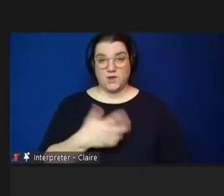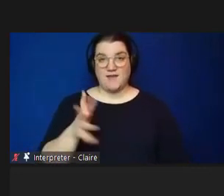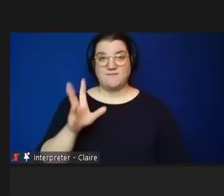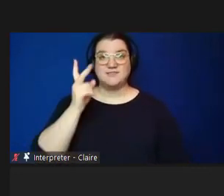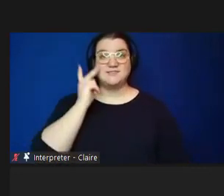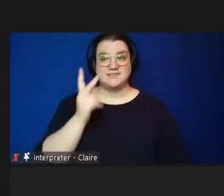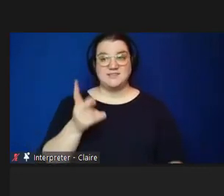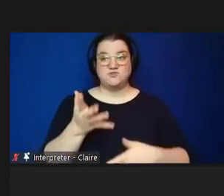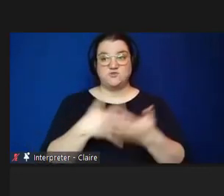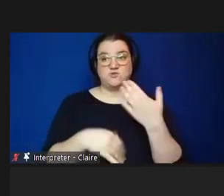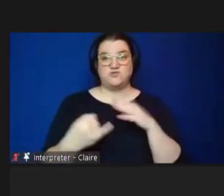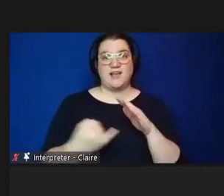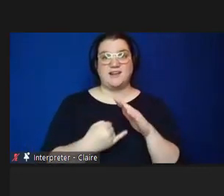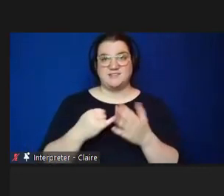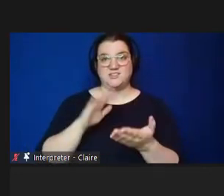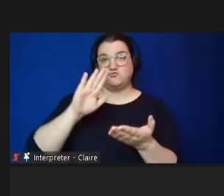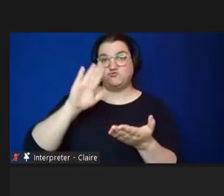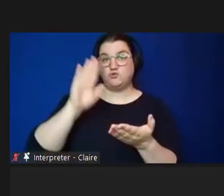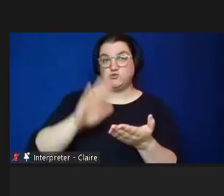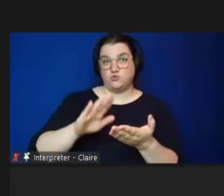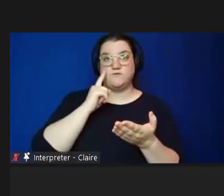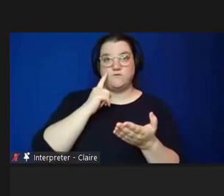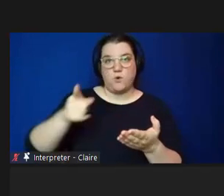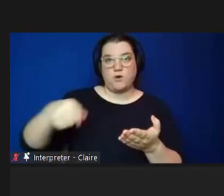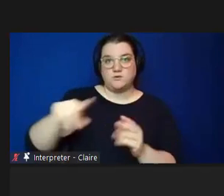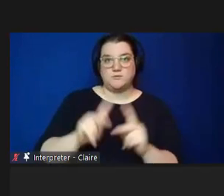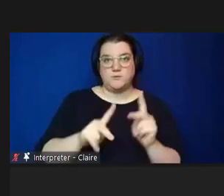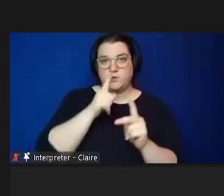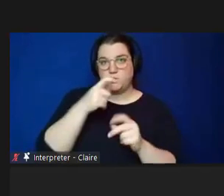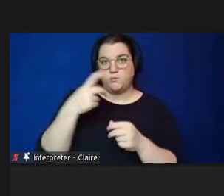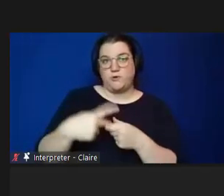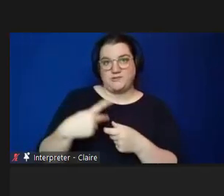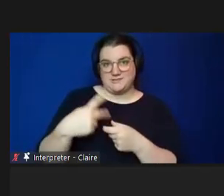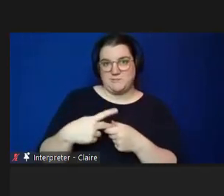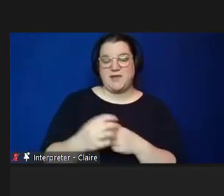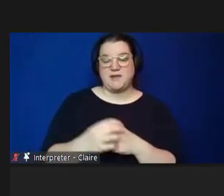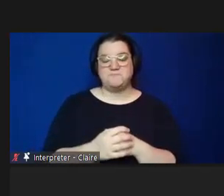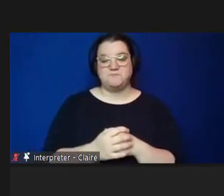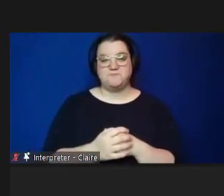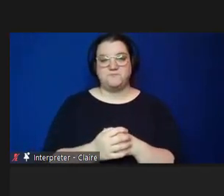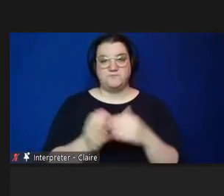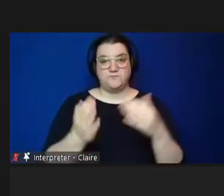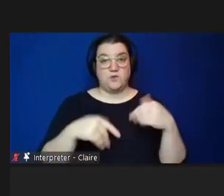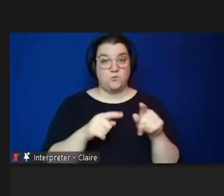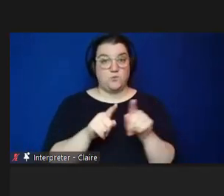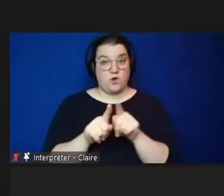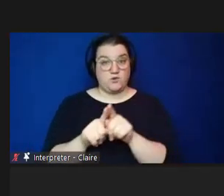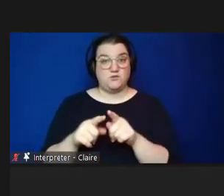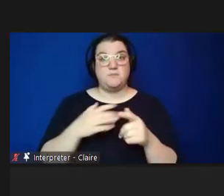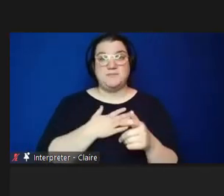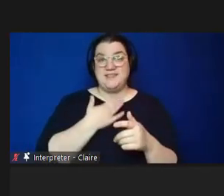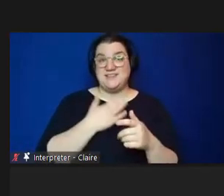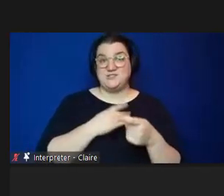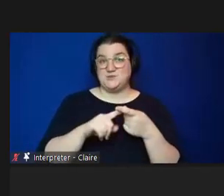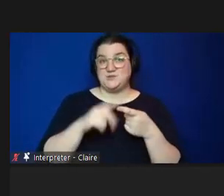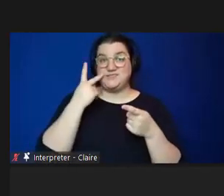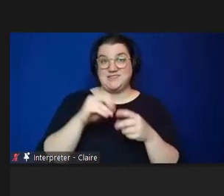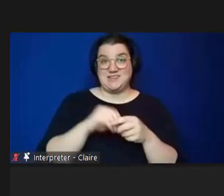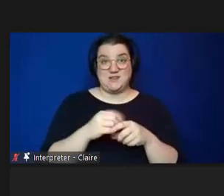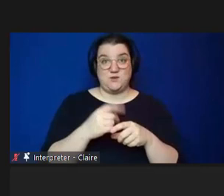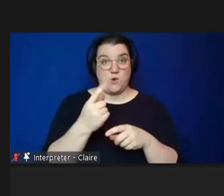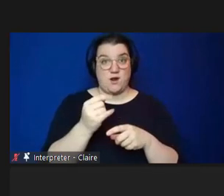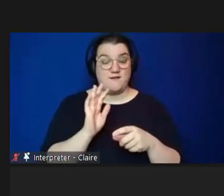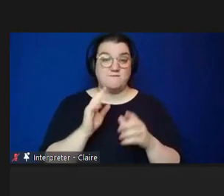isolation reduced for those who have been participating. And we were also pleased to see, for example, in one of our youth